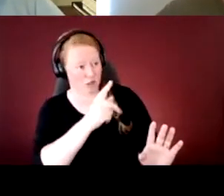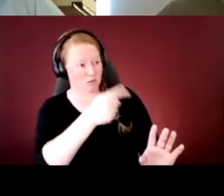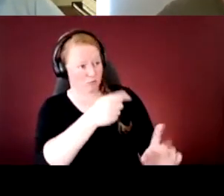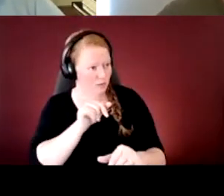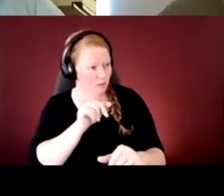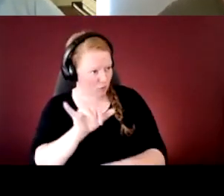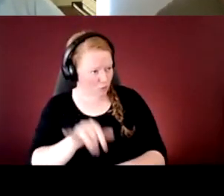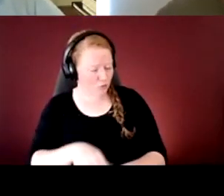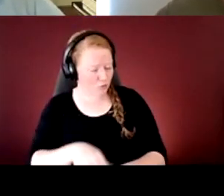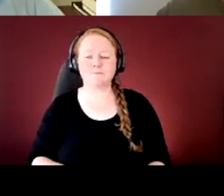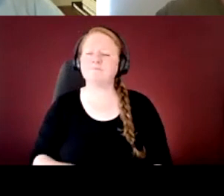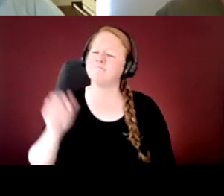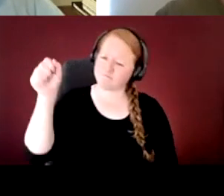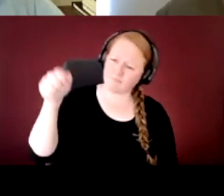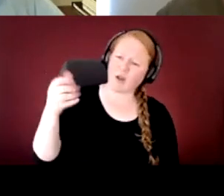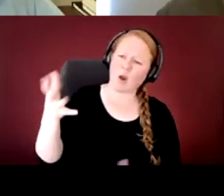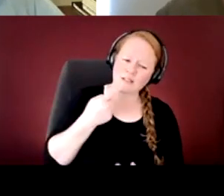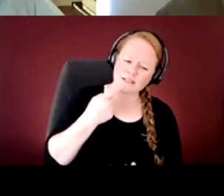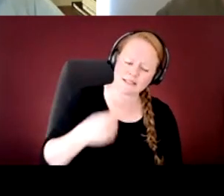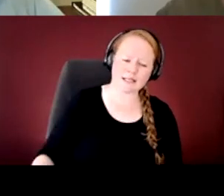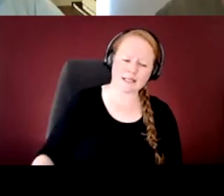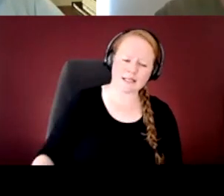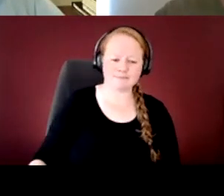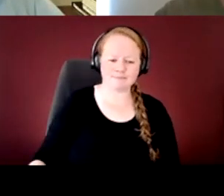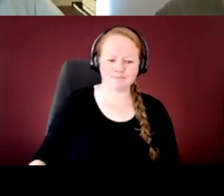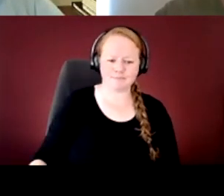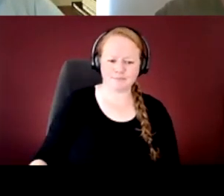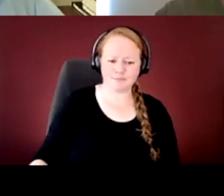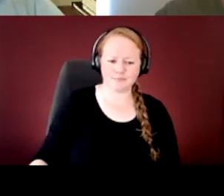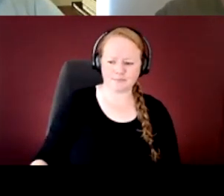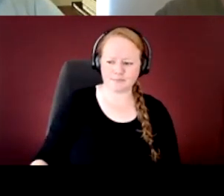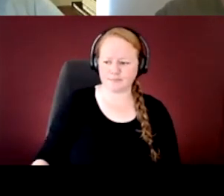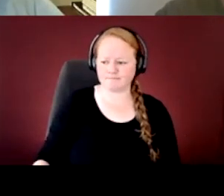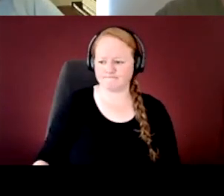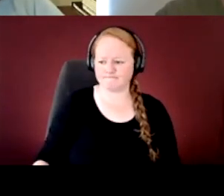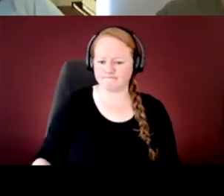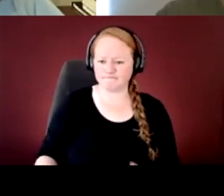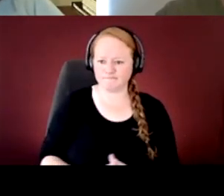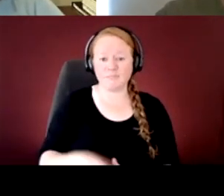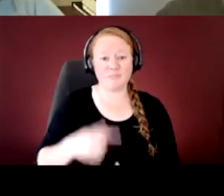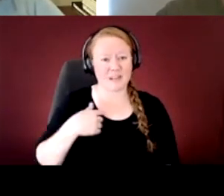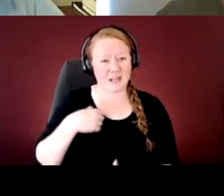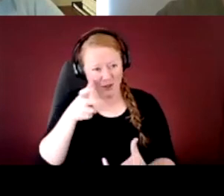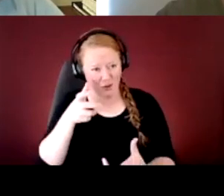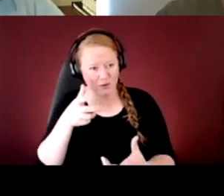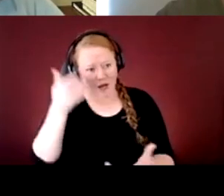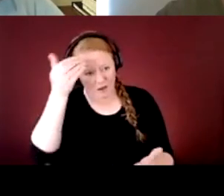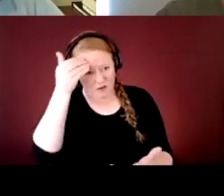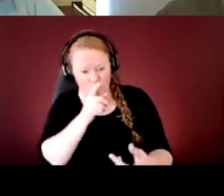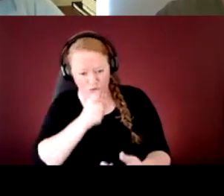Yeah, I just want to say that what I'm hearing, and I think what I know to be true, is that this